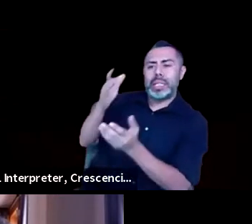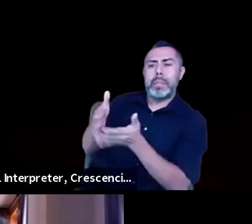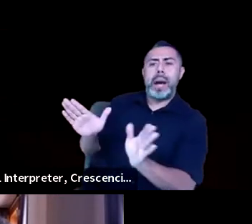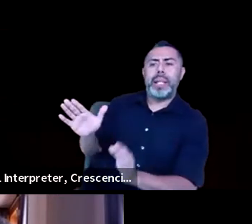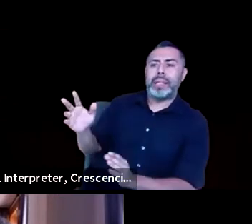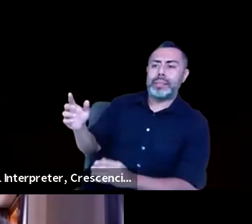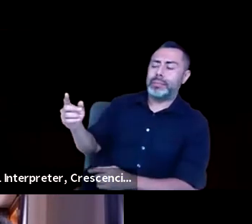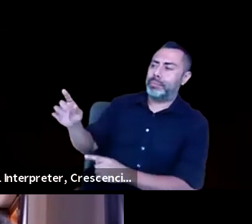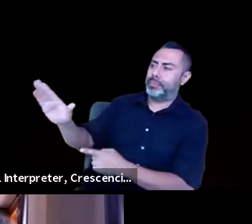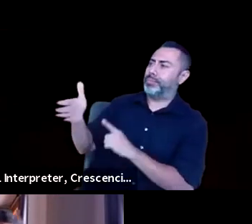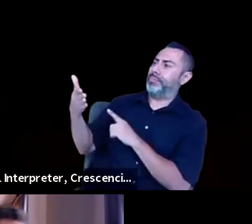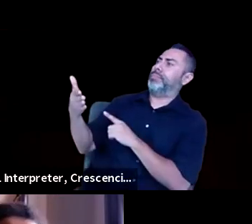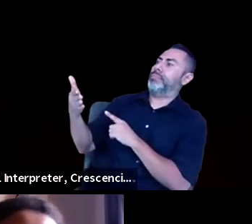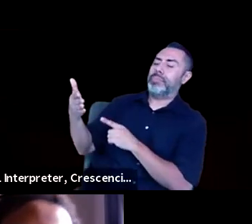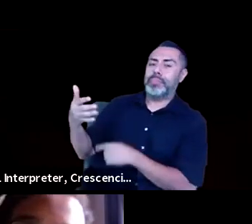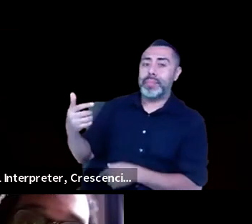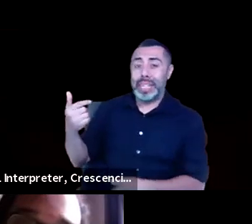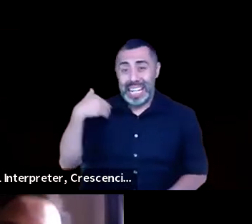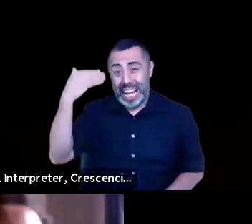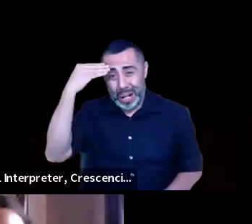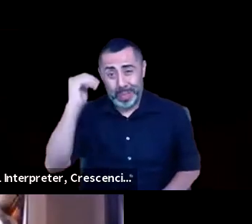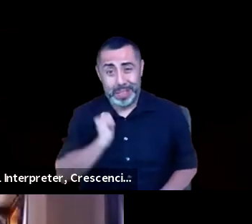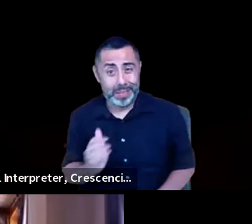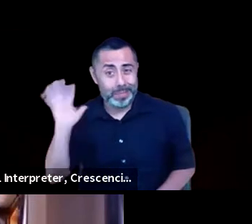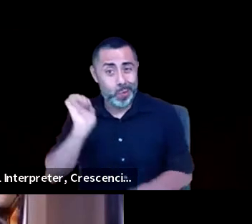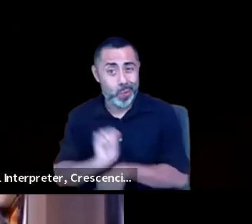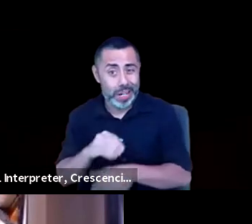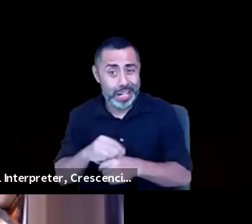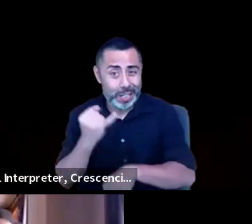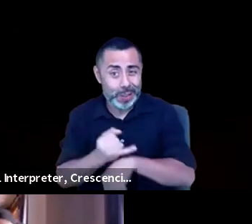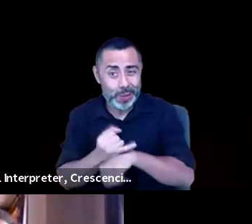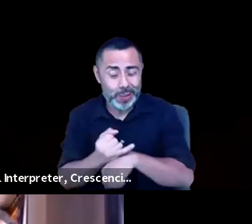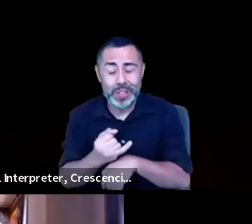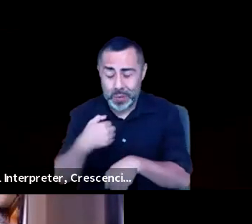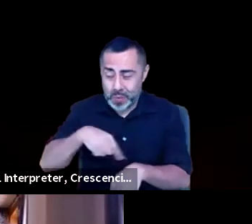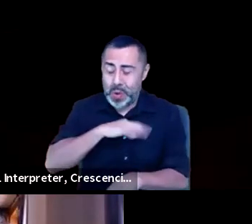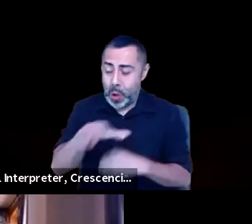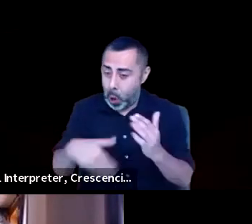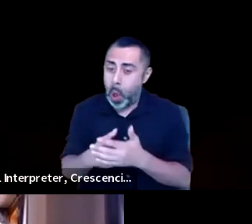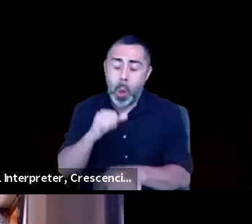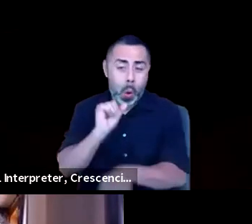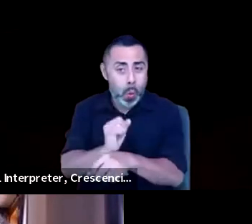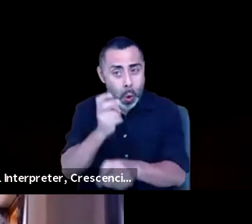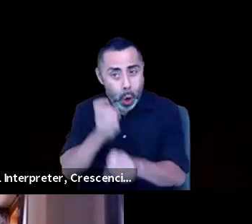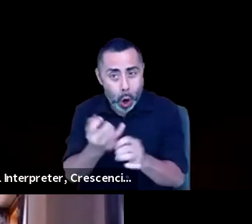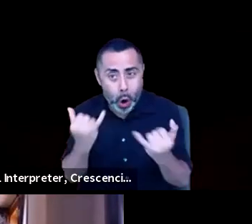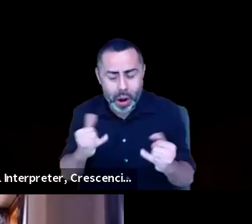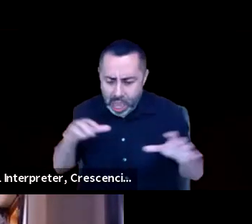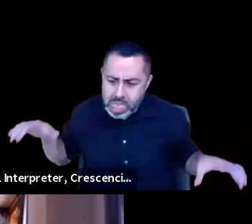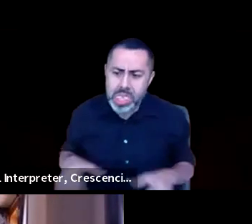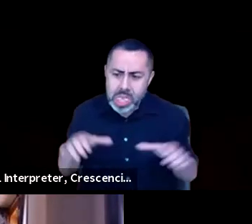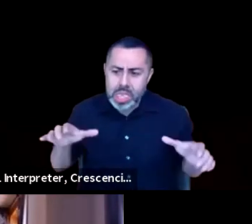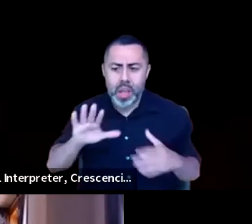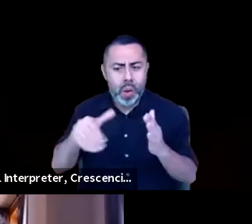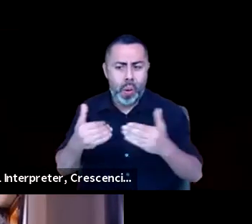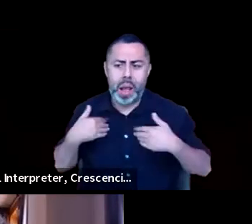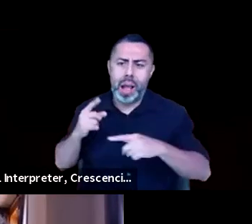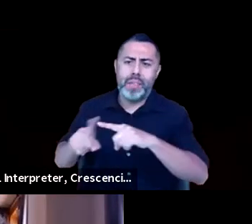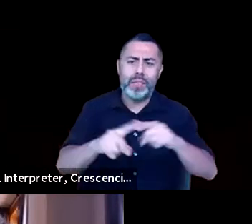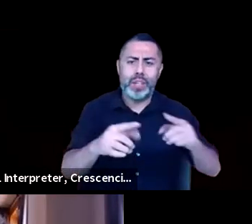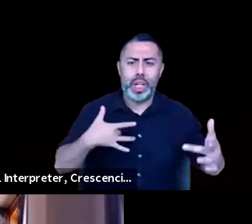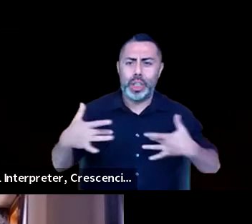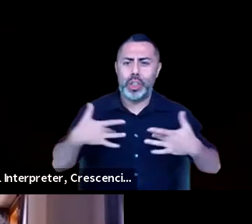in an institution that everyone's working extremely hard right now, and we all have a different set of concerns, but what's up with that? How do you feel about that?